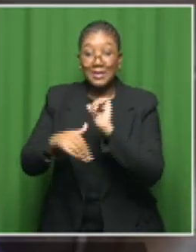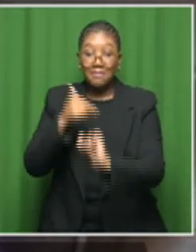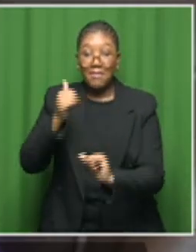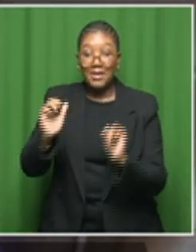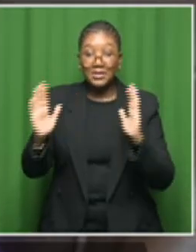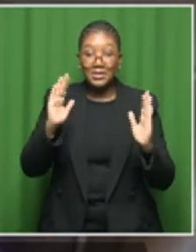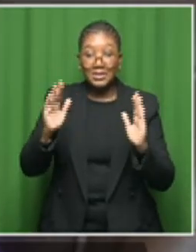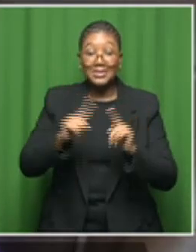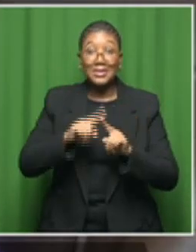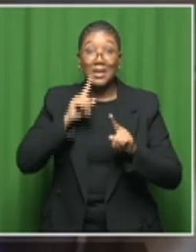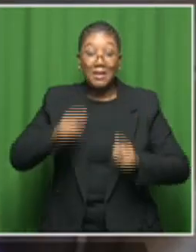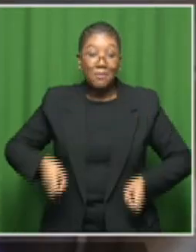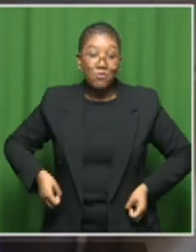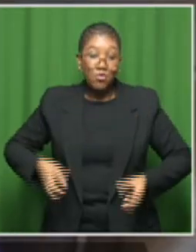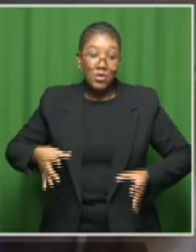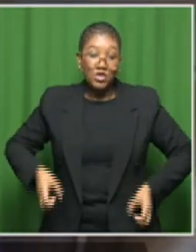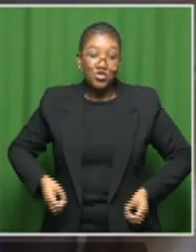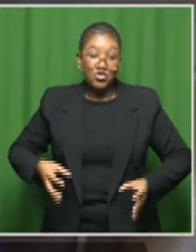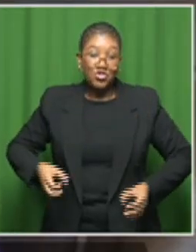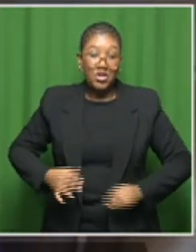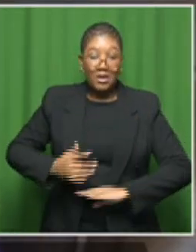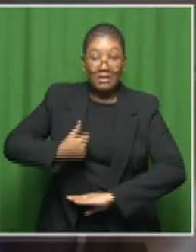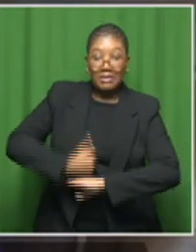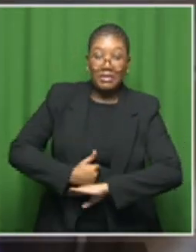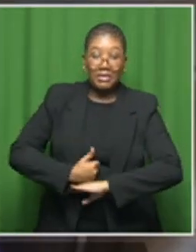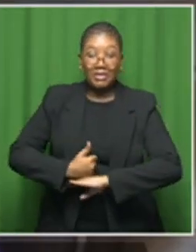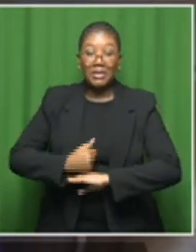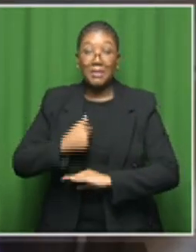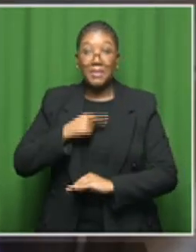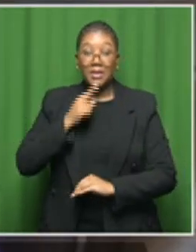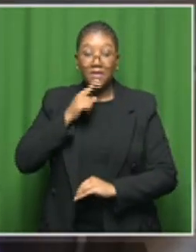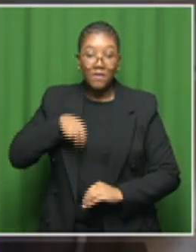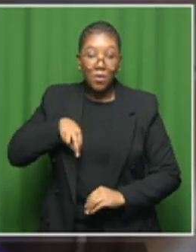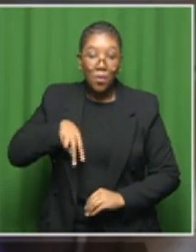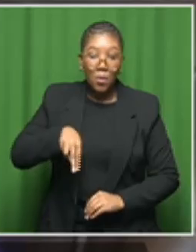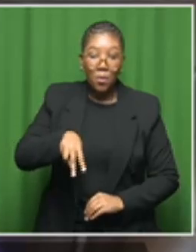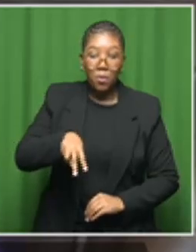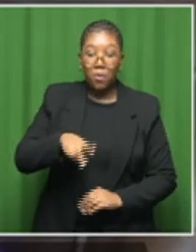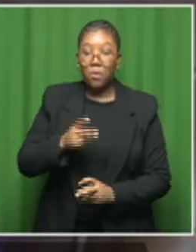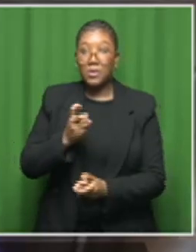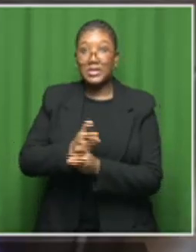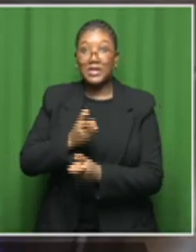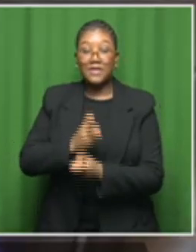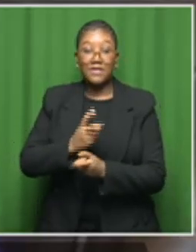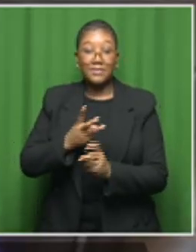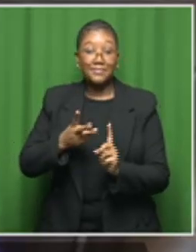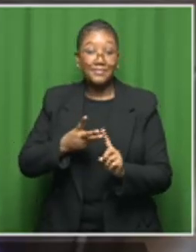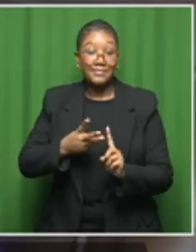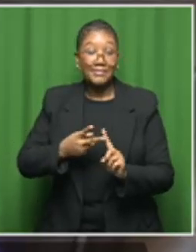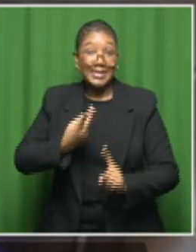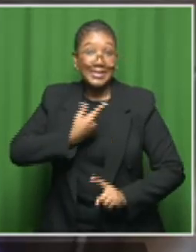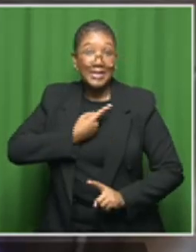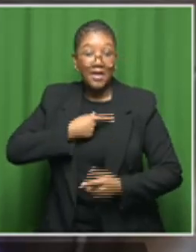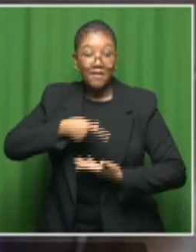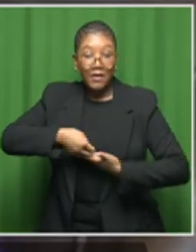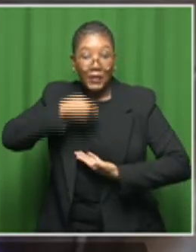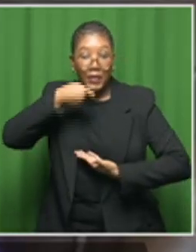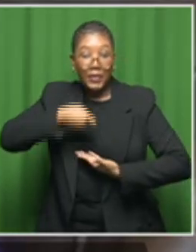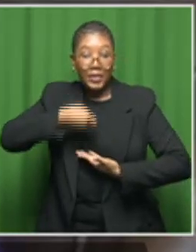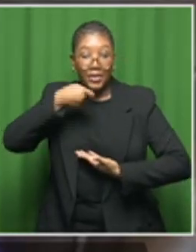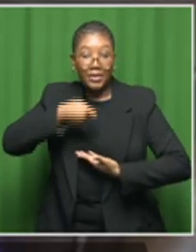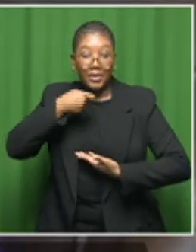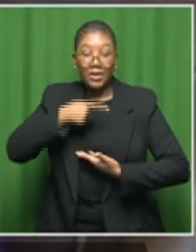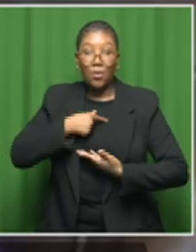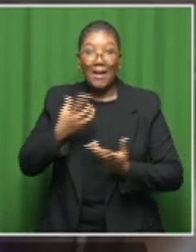So I literally have to go back to learning how to walk, learning how to feed myself. If I'm not